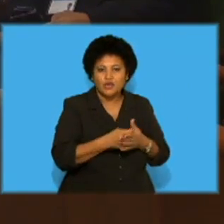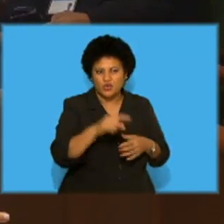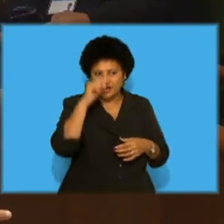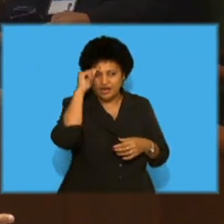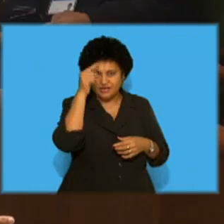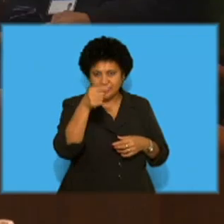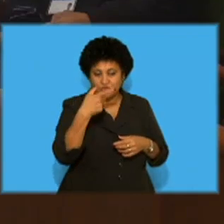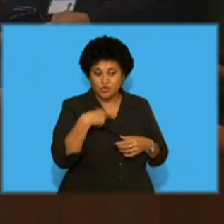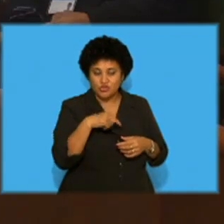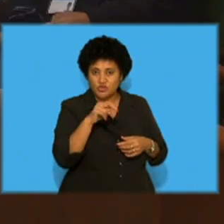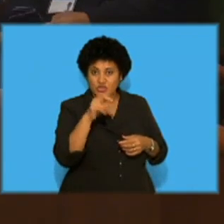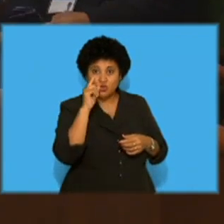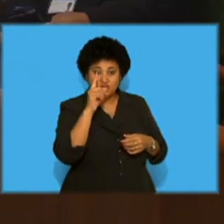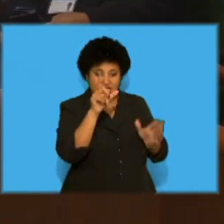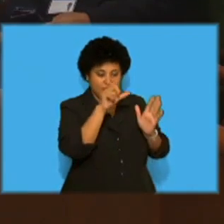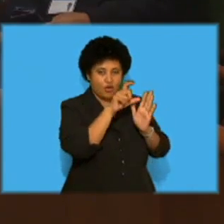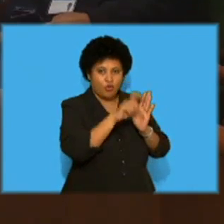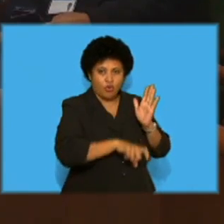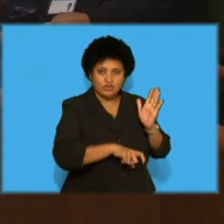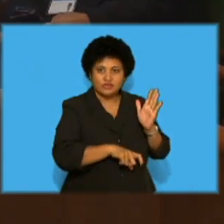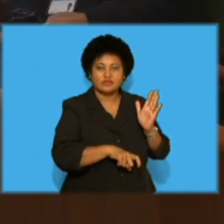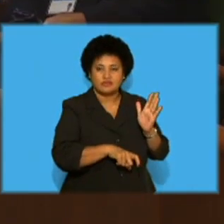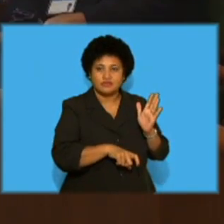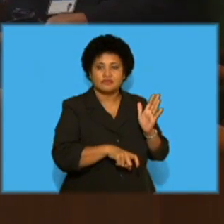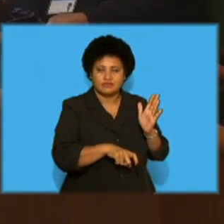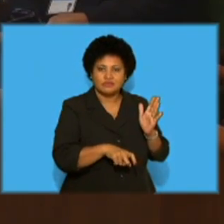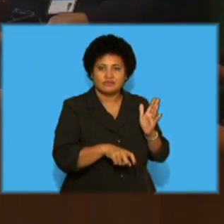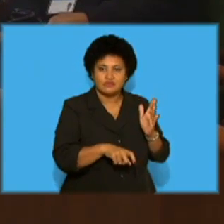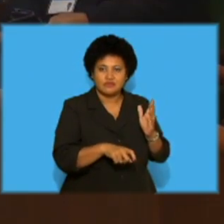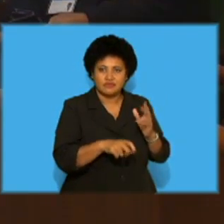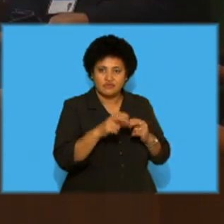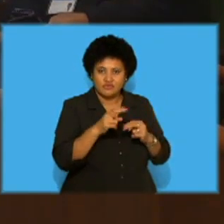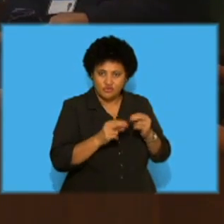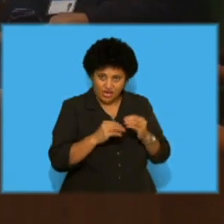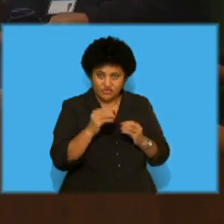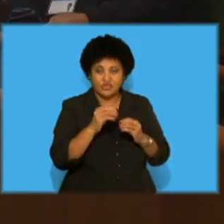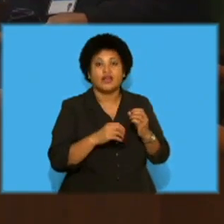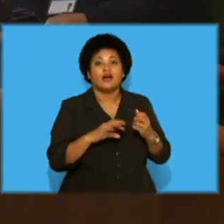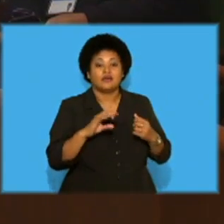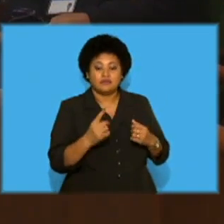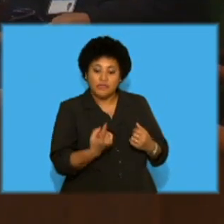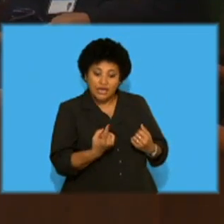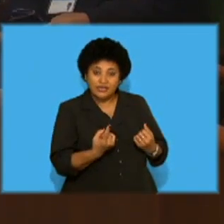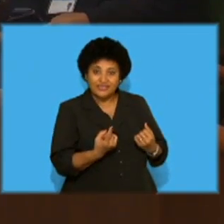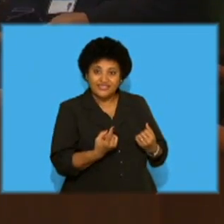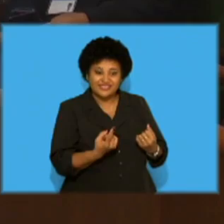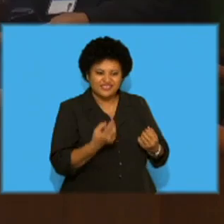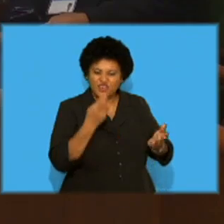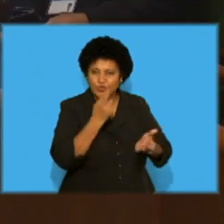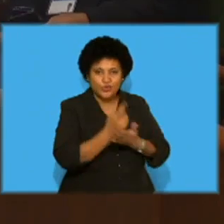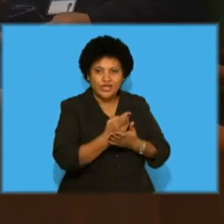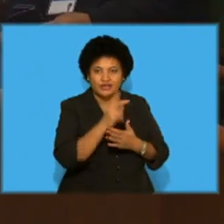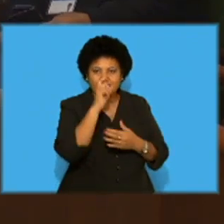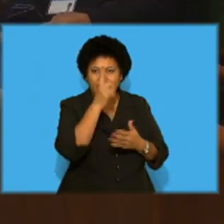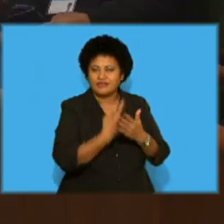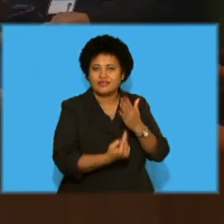your cost structure. You can offer $100 a ton, which they can't. Reality is that they can't do that. Even if hypothetically they